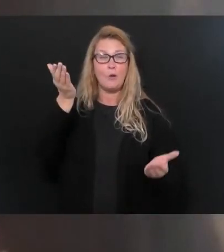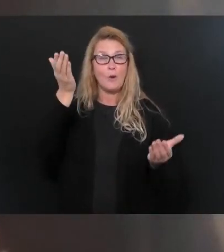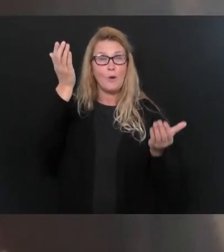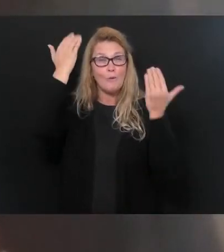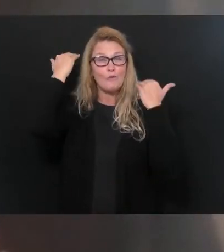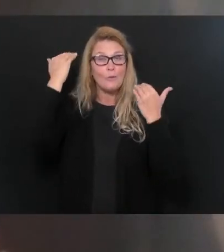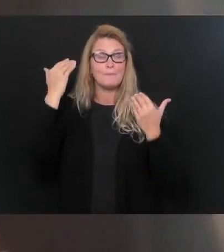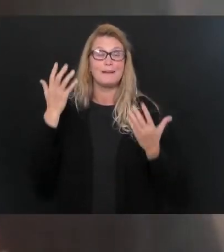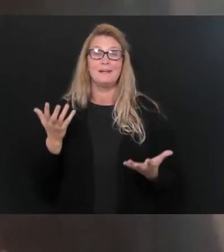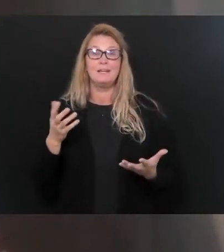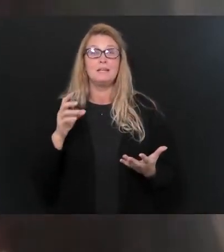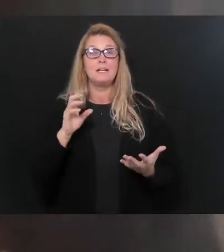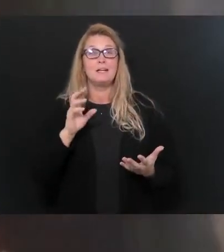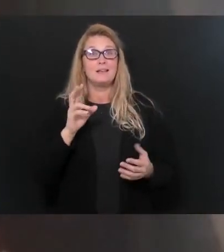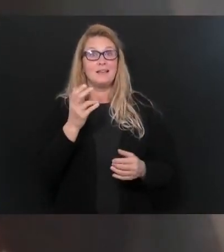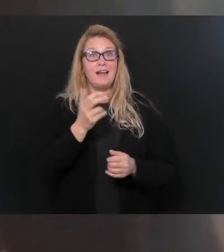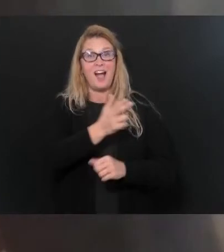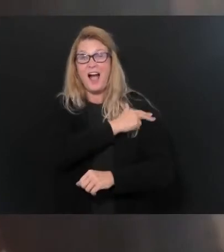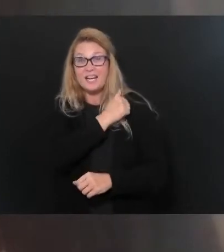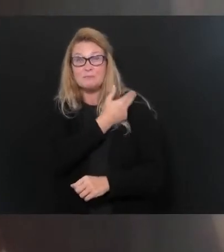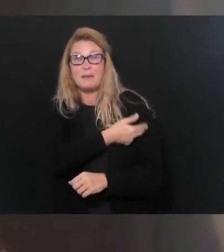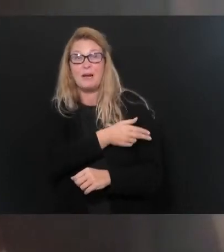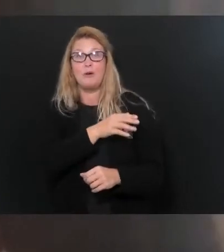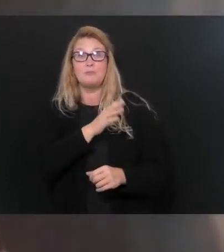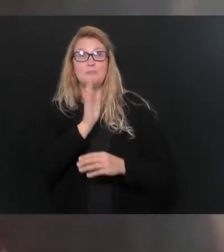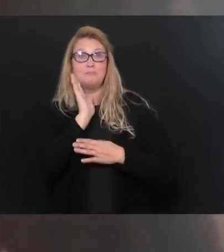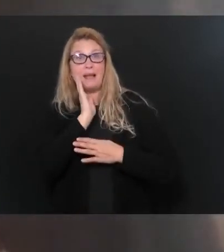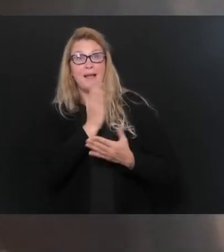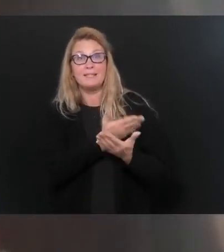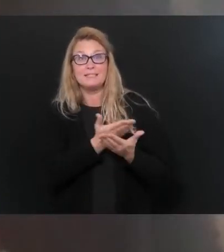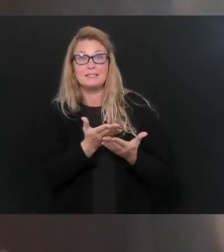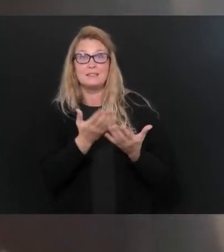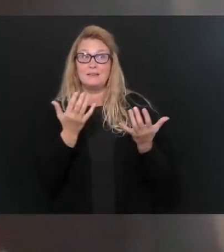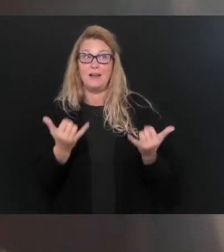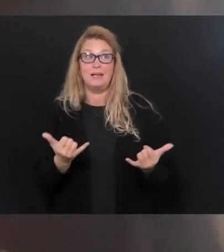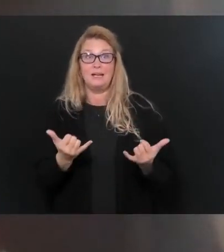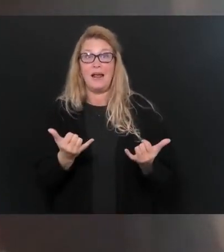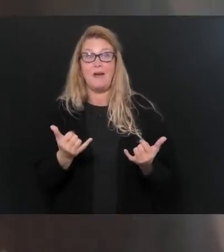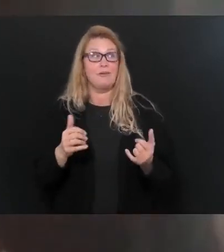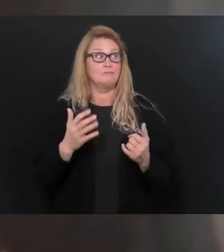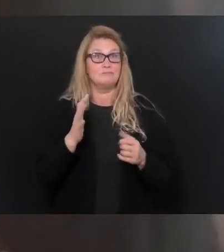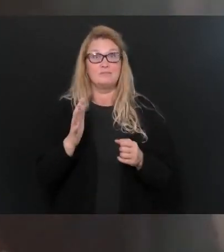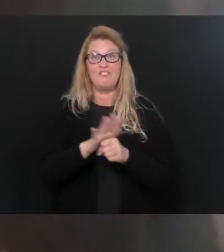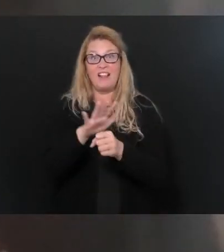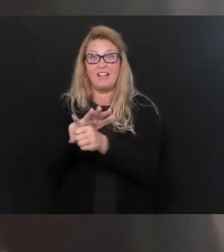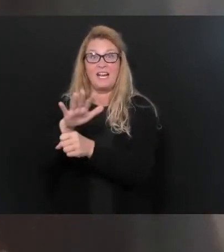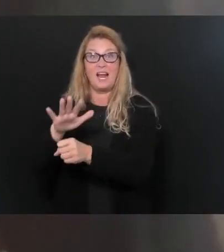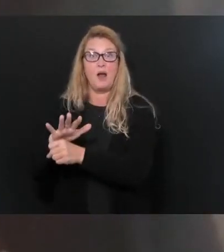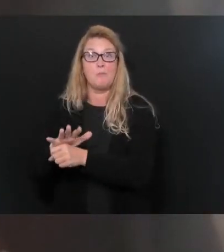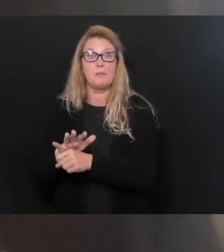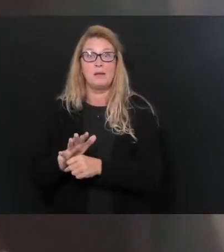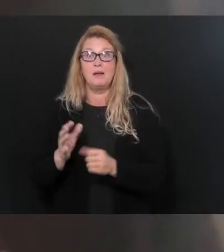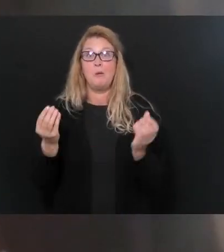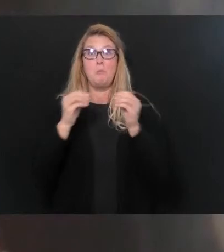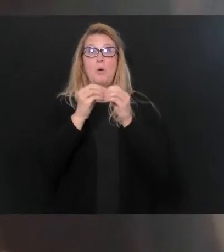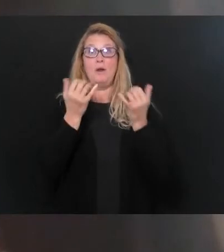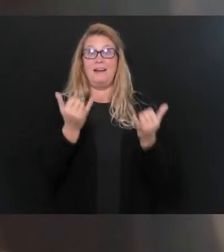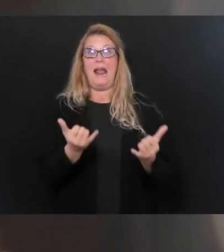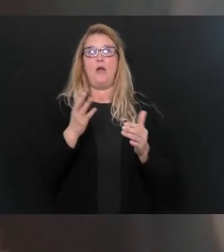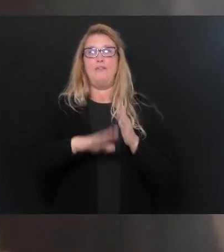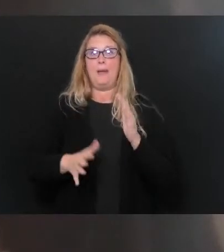assets. Our hospital beds are more full in our country and in our state than they have been